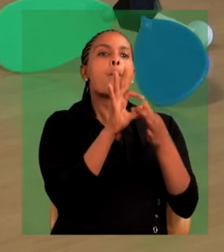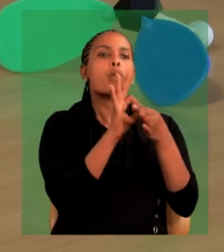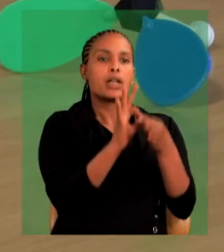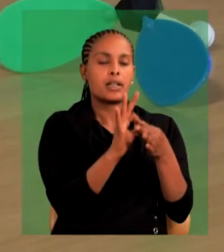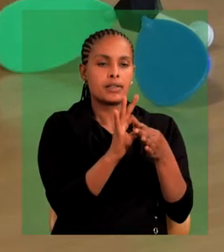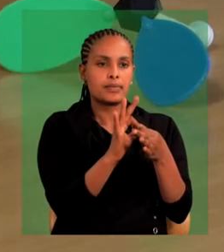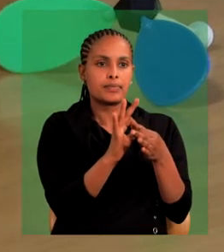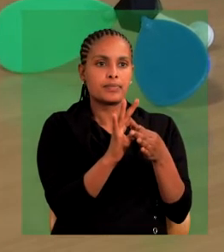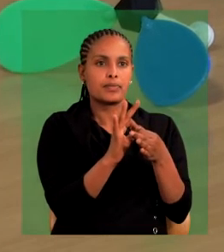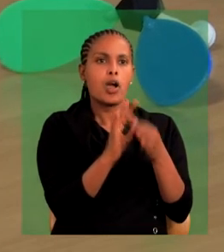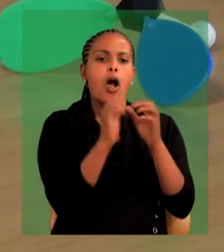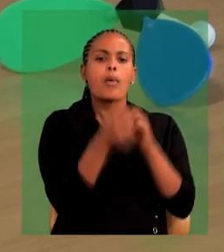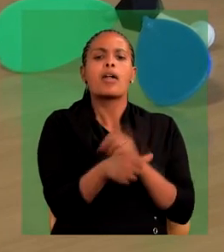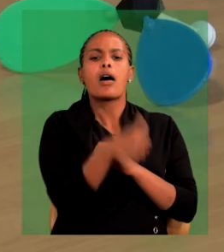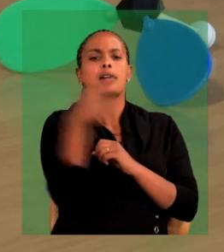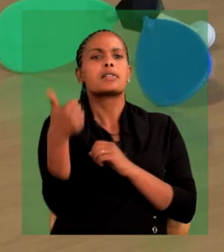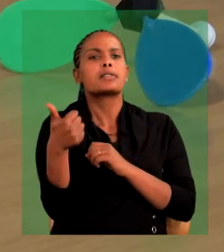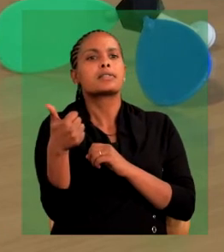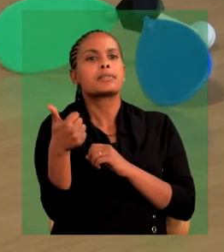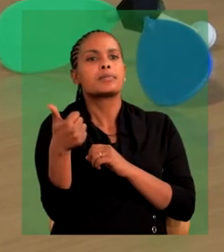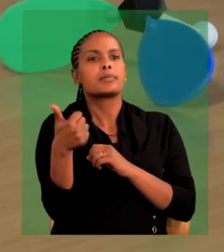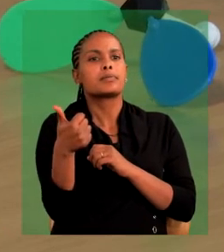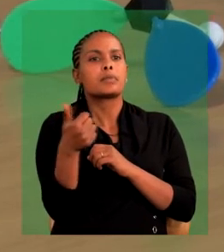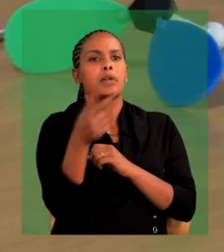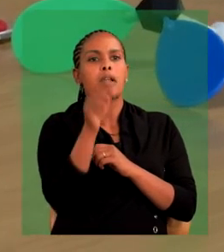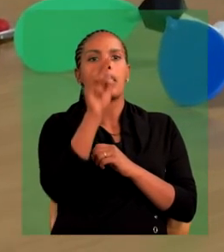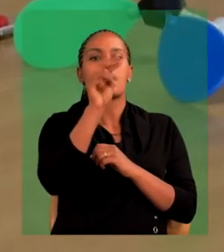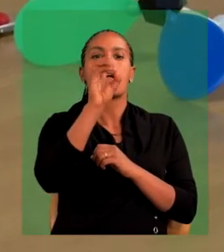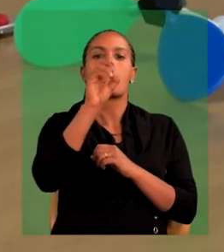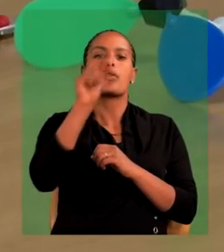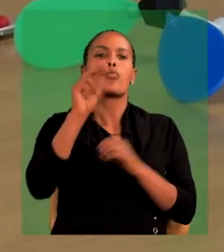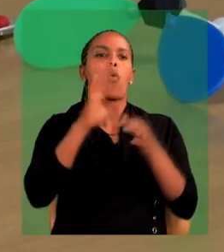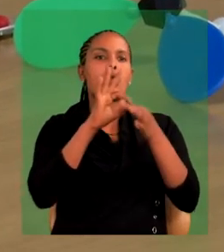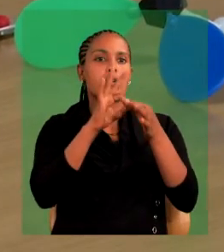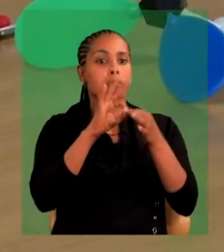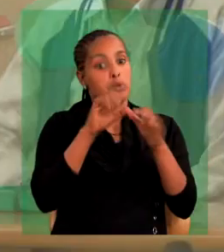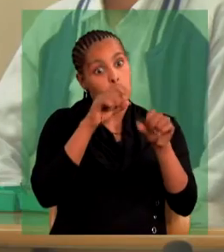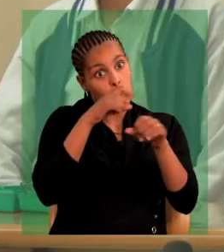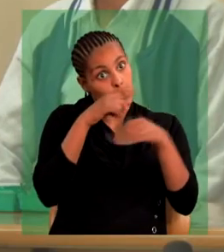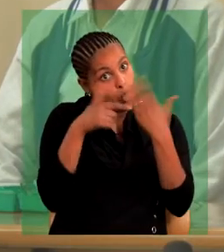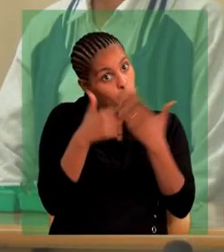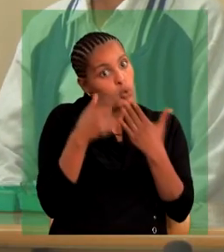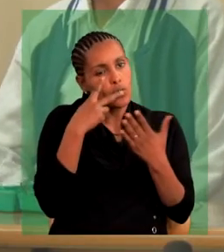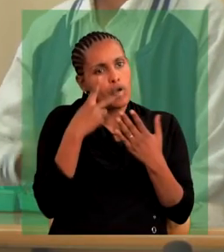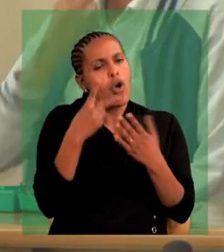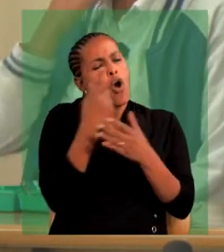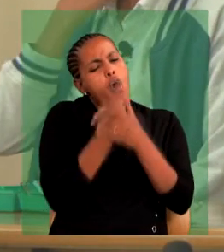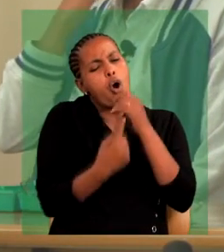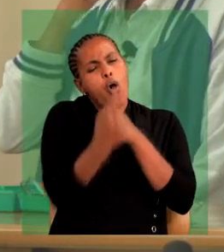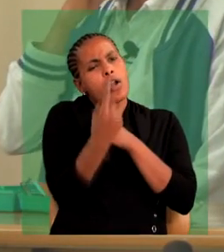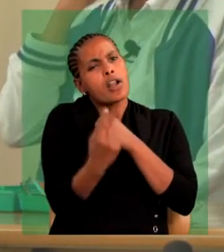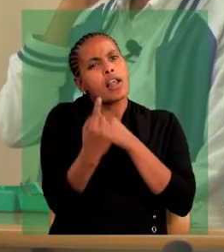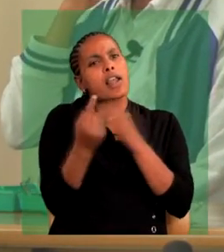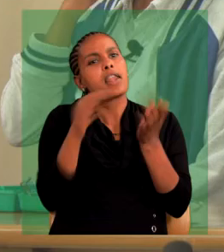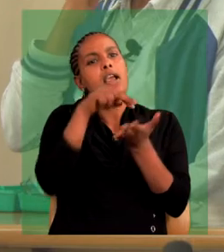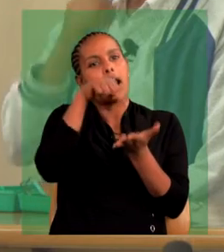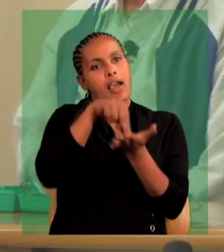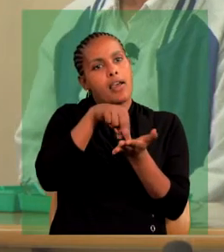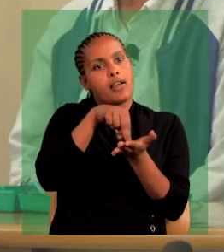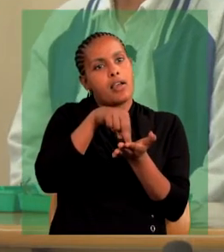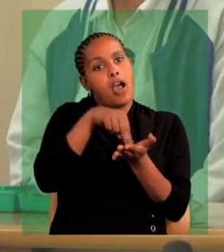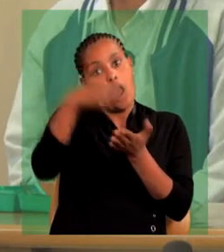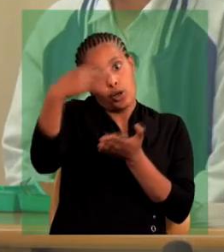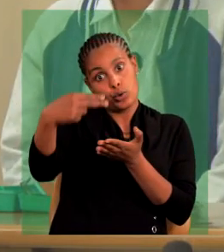bonding. Yeah. How about the other two? They are non-bonding. Non-bonding. So you see only the nuclei,